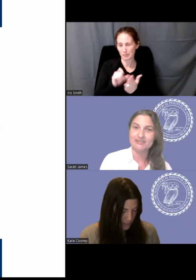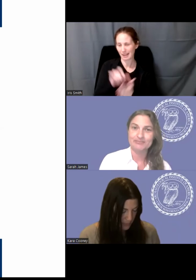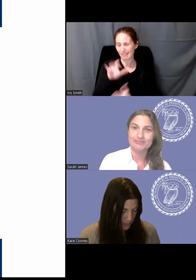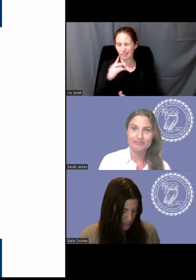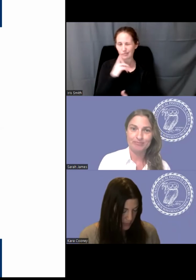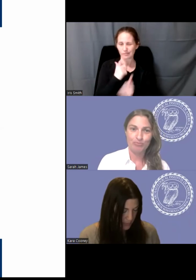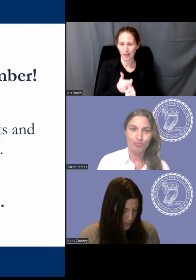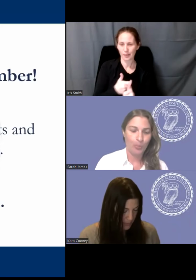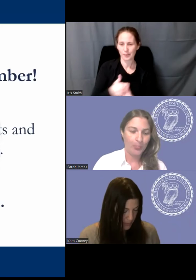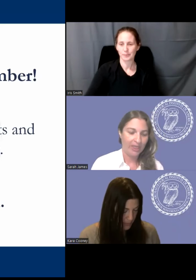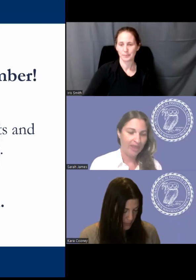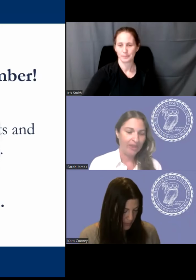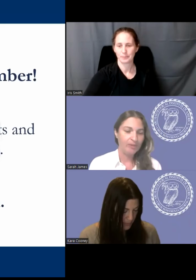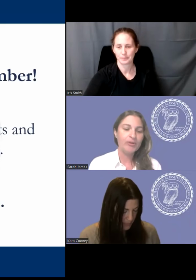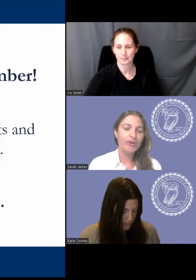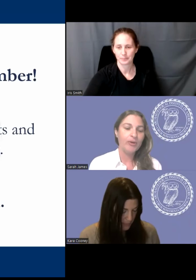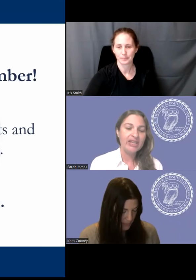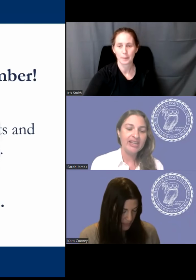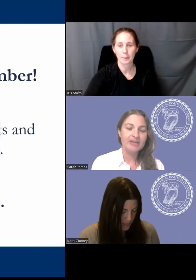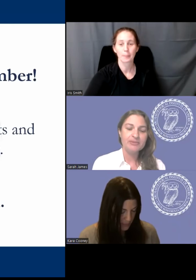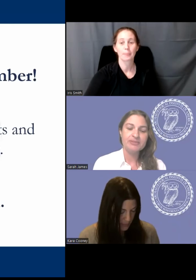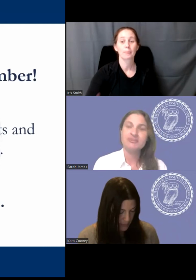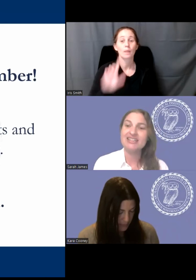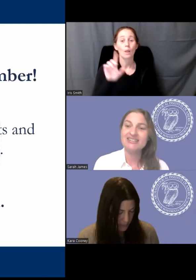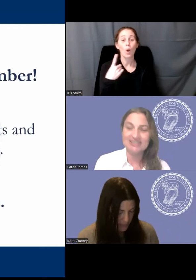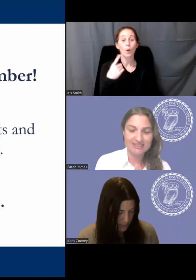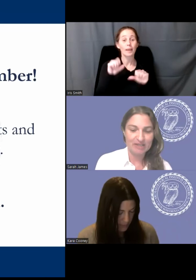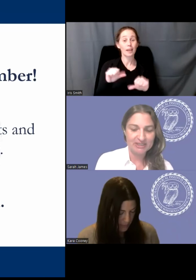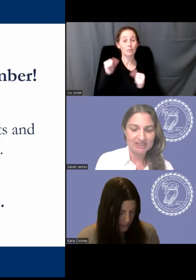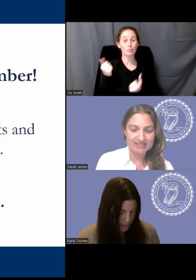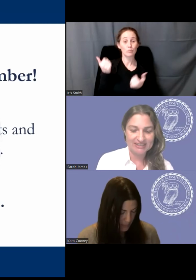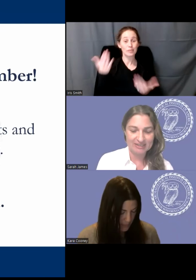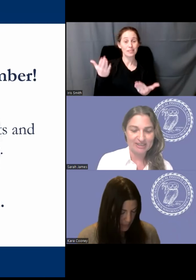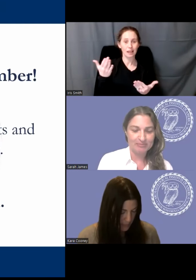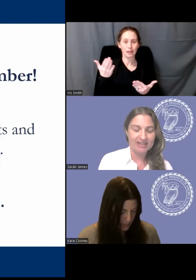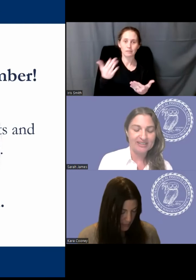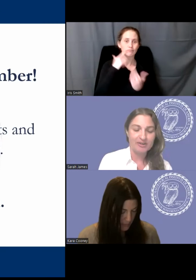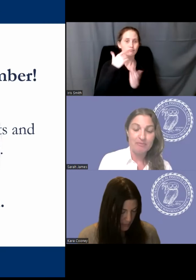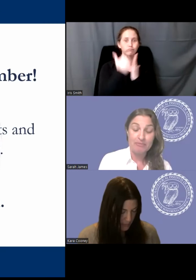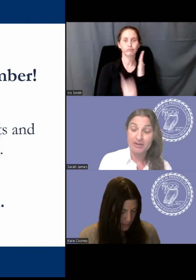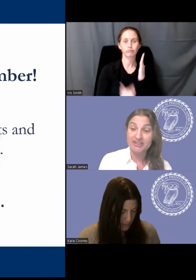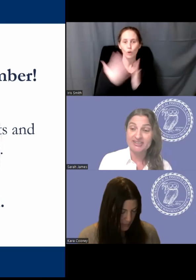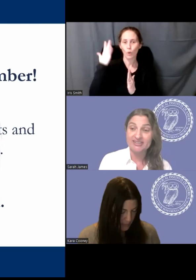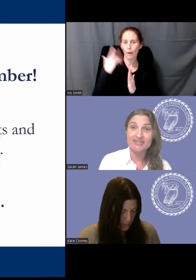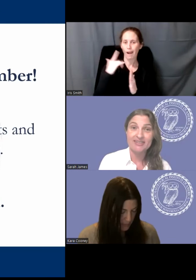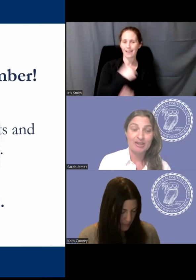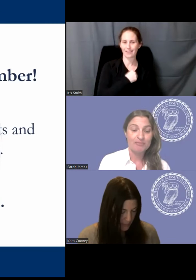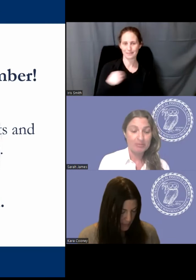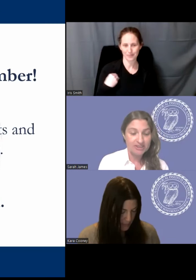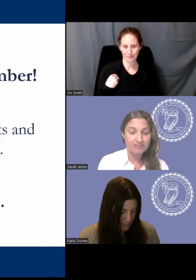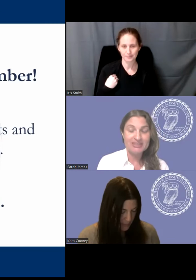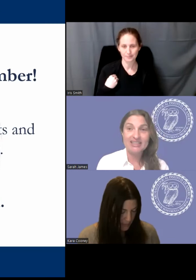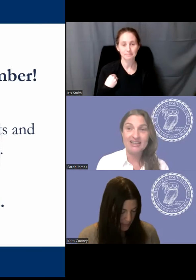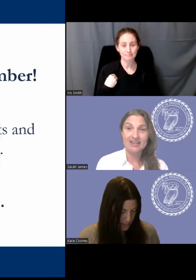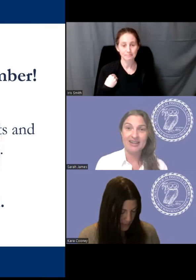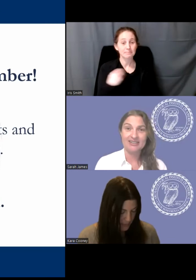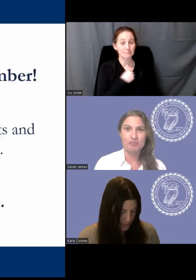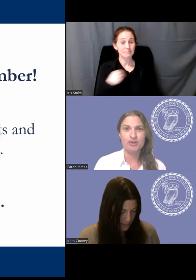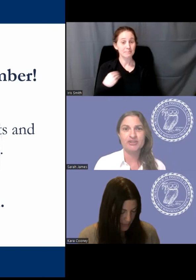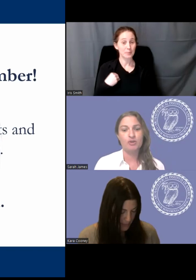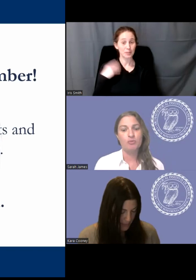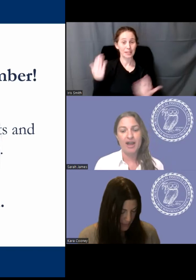us. We're only able to present such an ambitious series because of our members. Membership in the